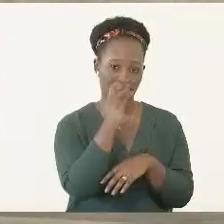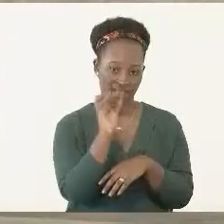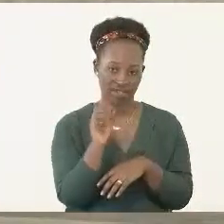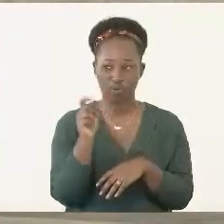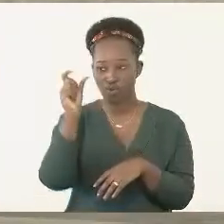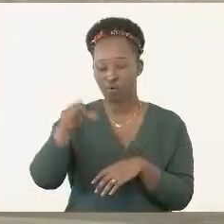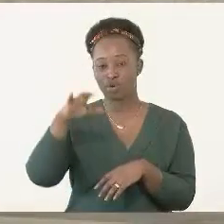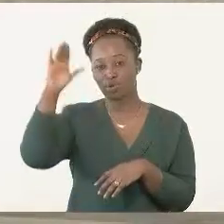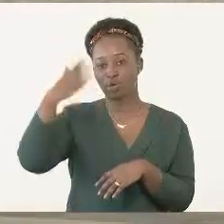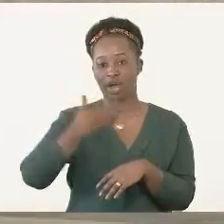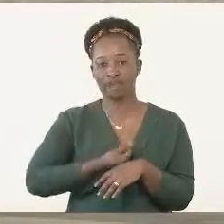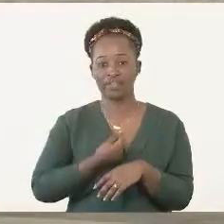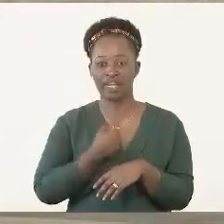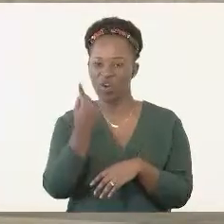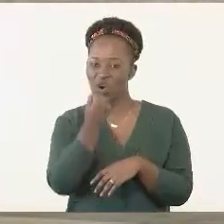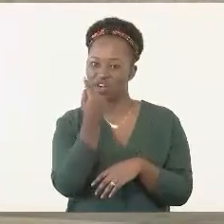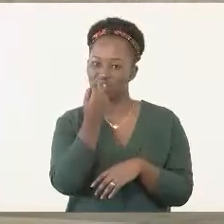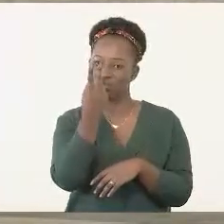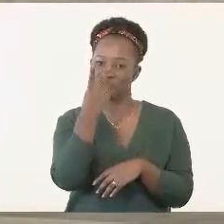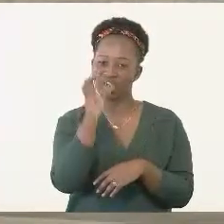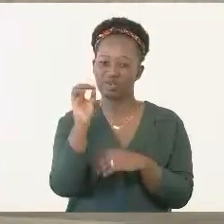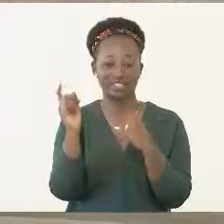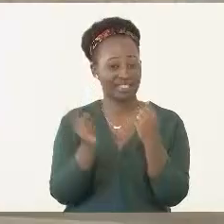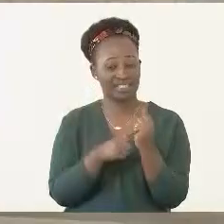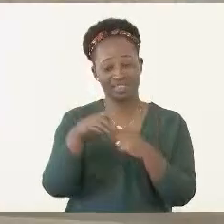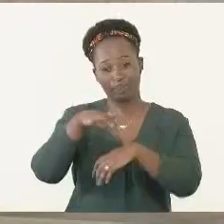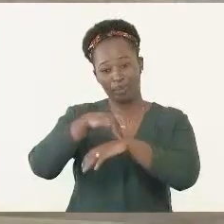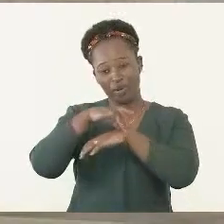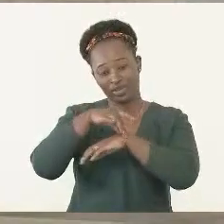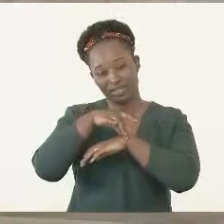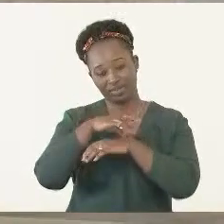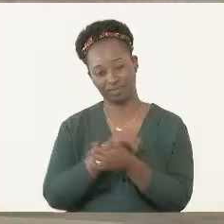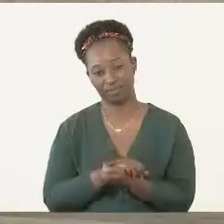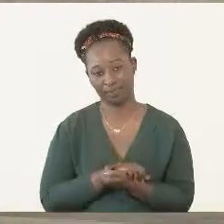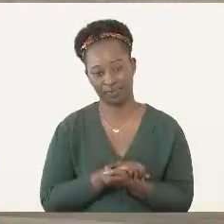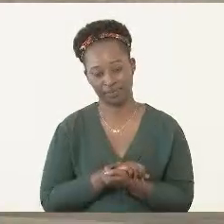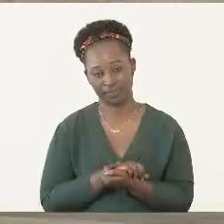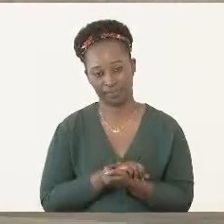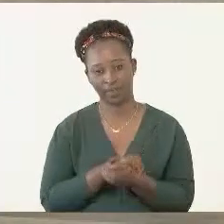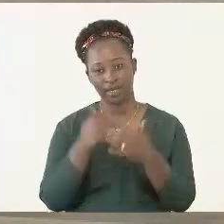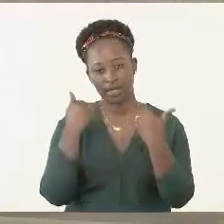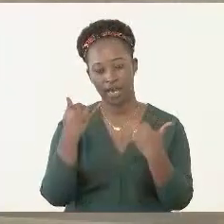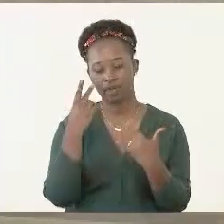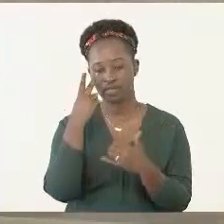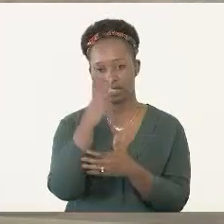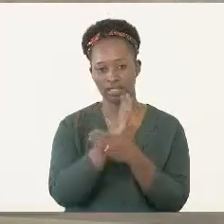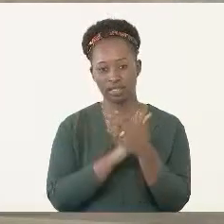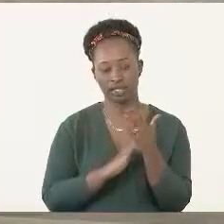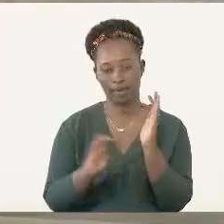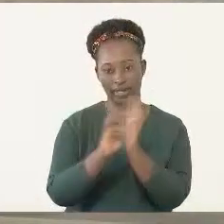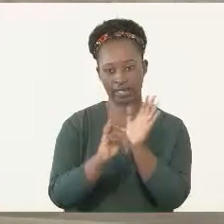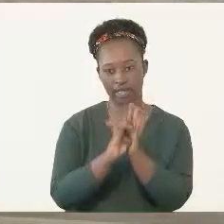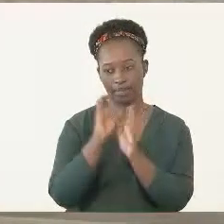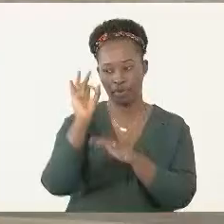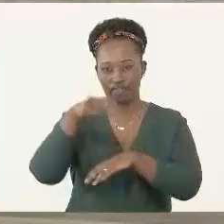the old person has only 206 bones. Let us see some of those